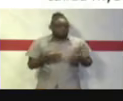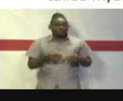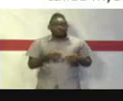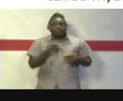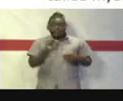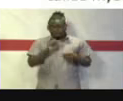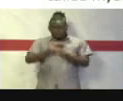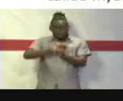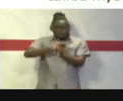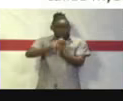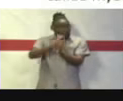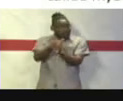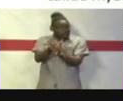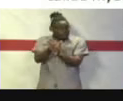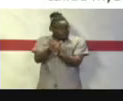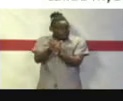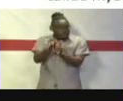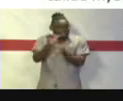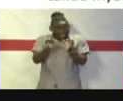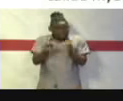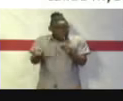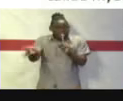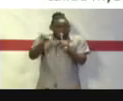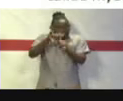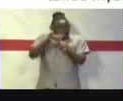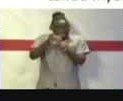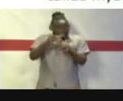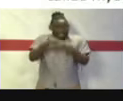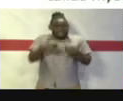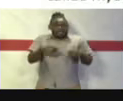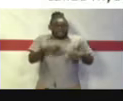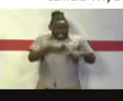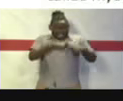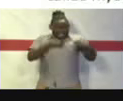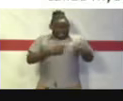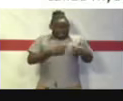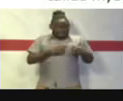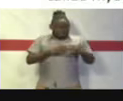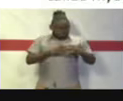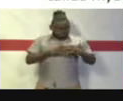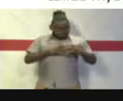called myocarditis, which makes it harder for the heart to pump blood.